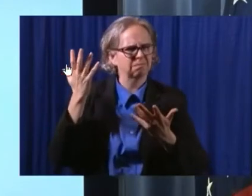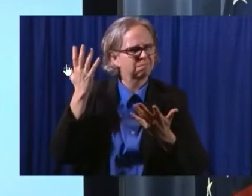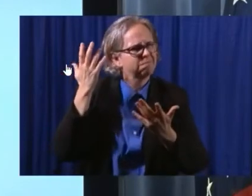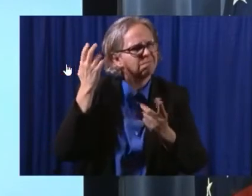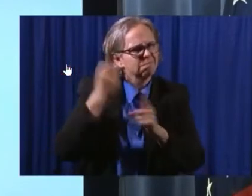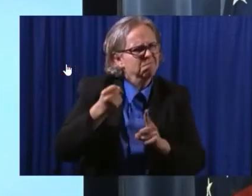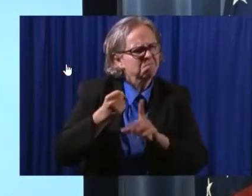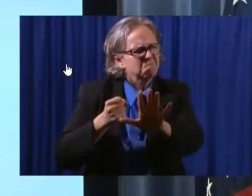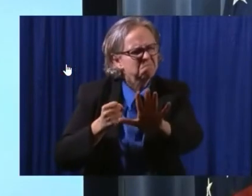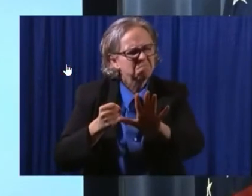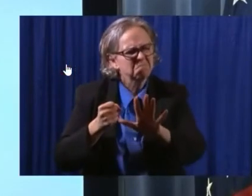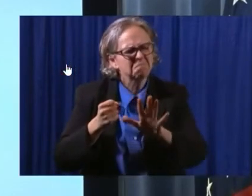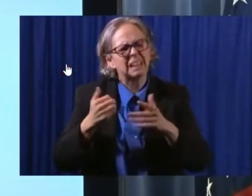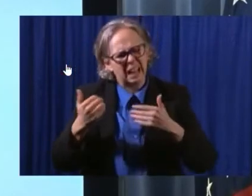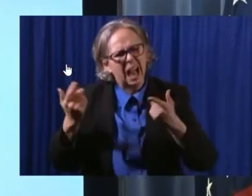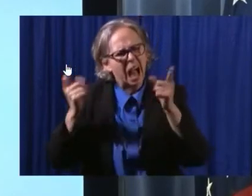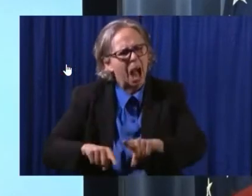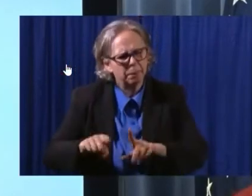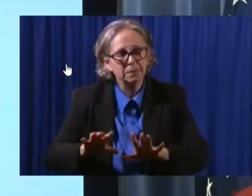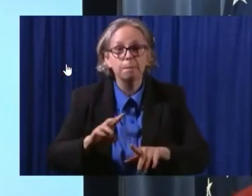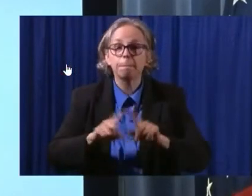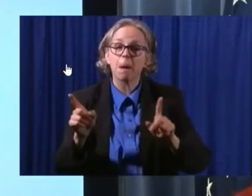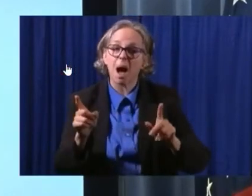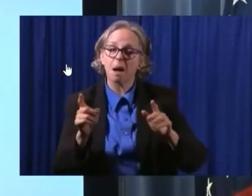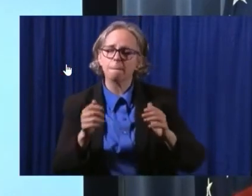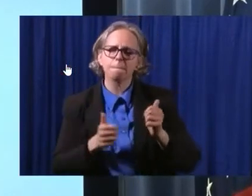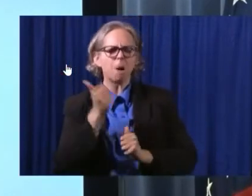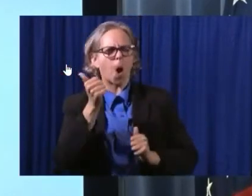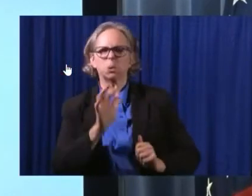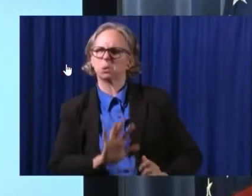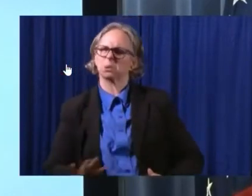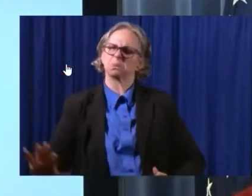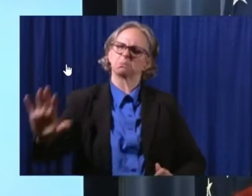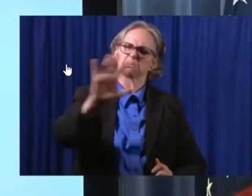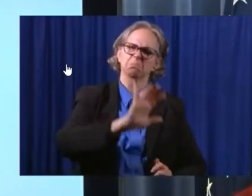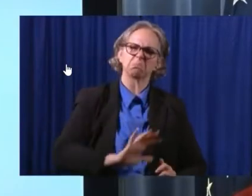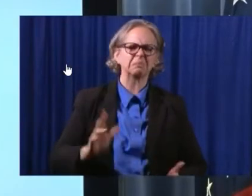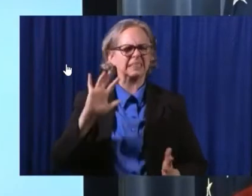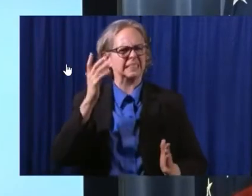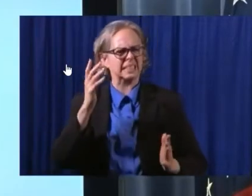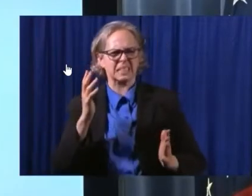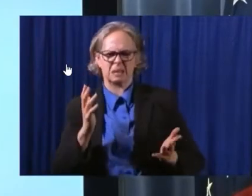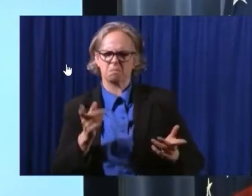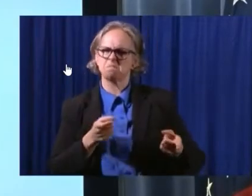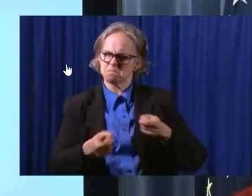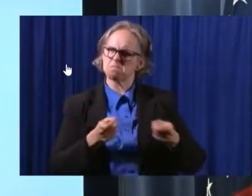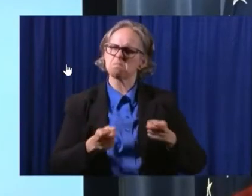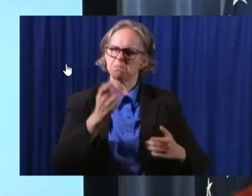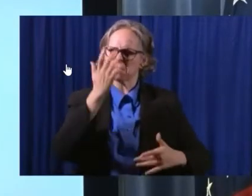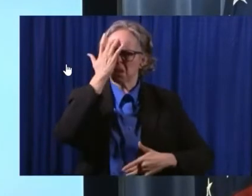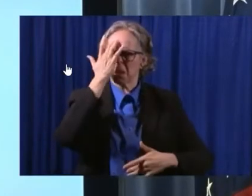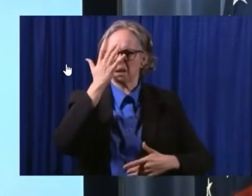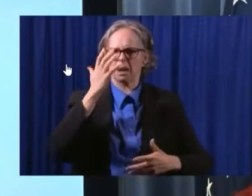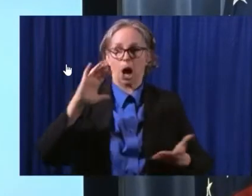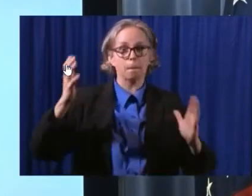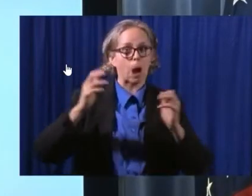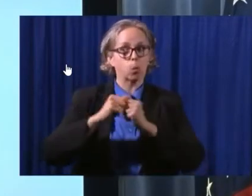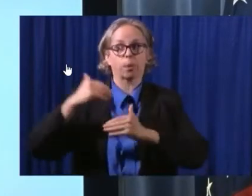But by and large, children have tended to do better during this pandemic than adults. These